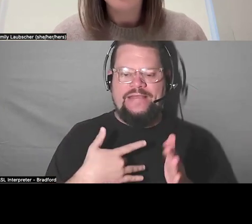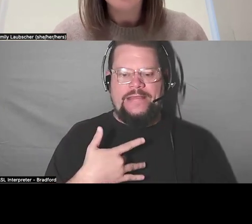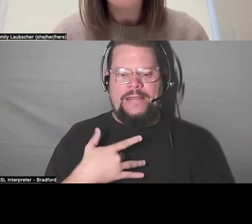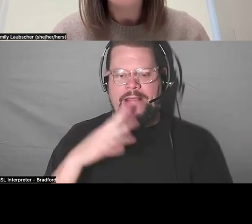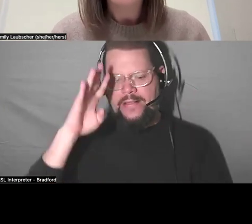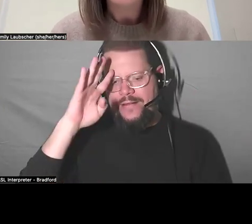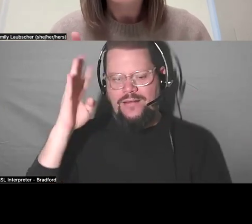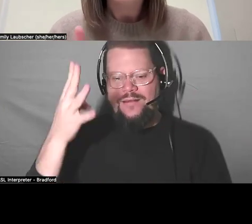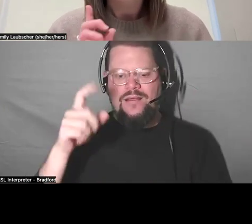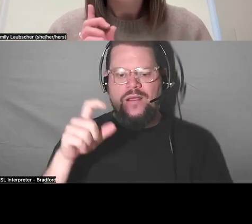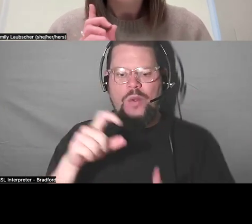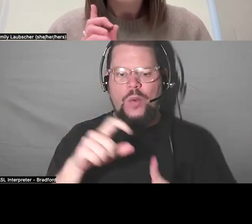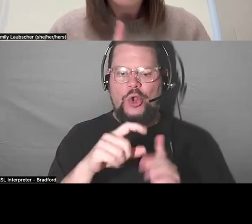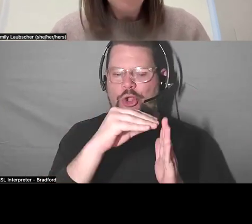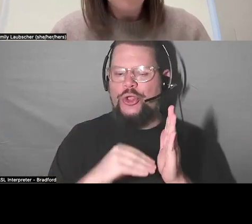of words.